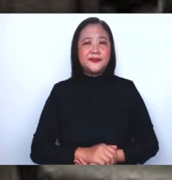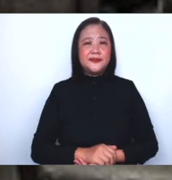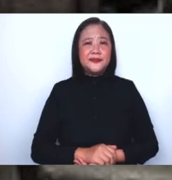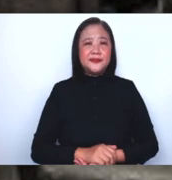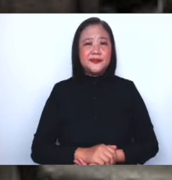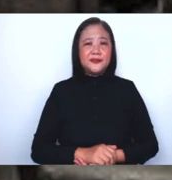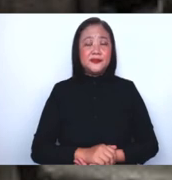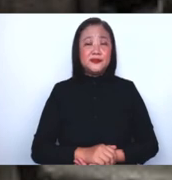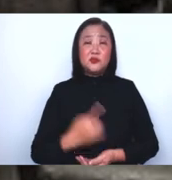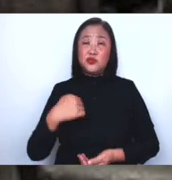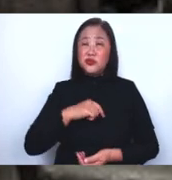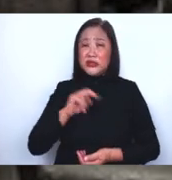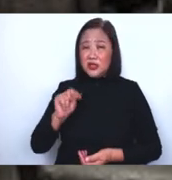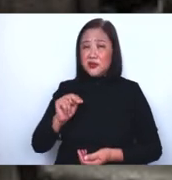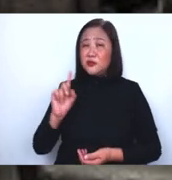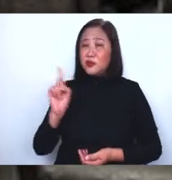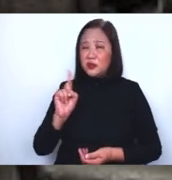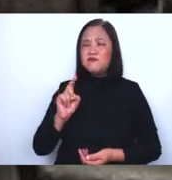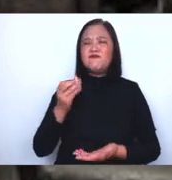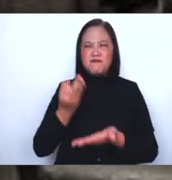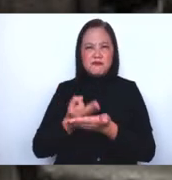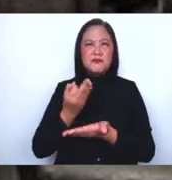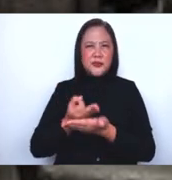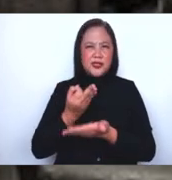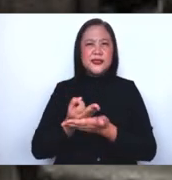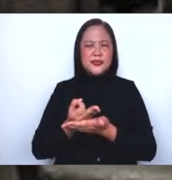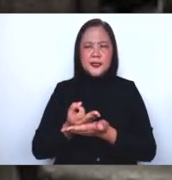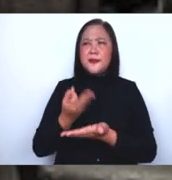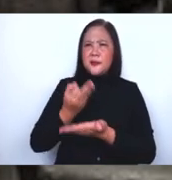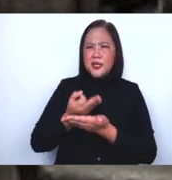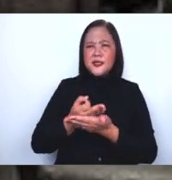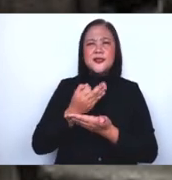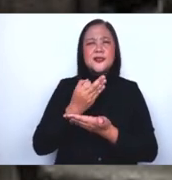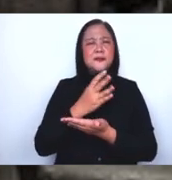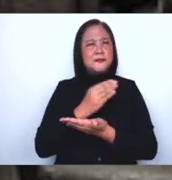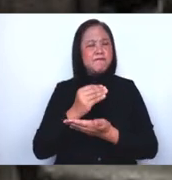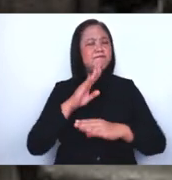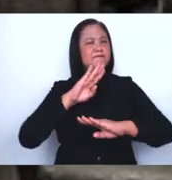All we need is money. Money and security.